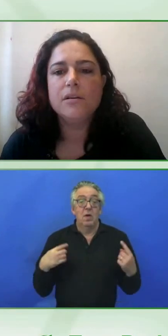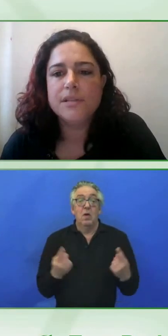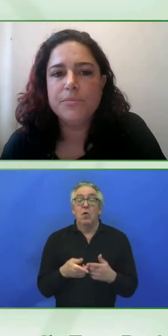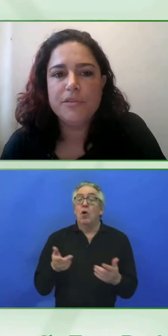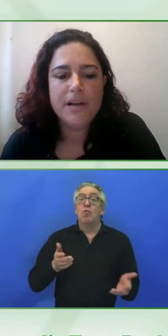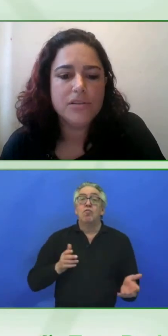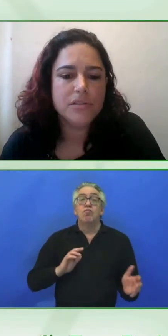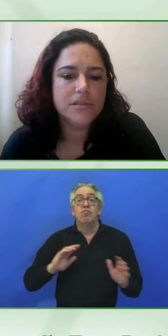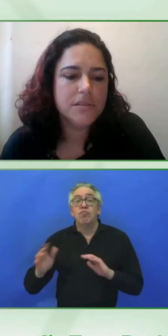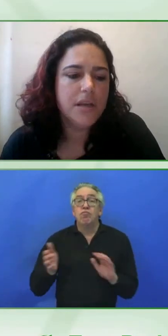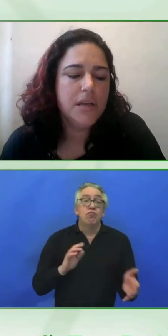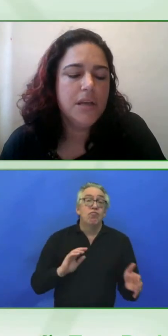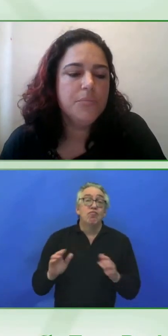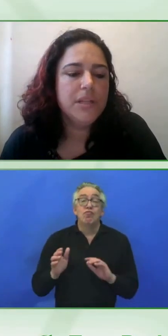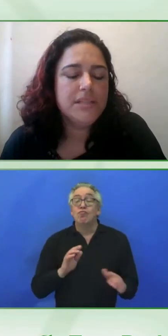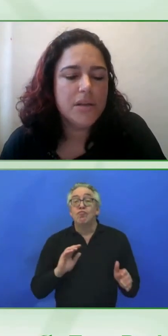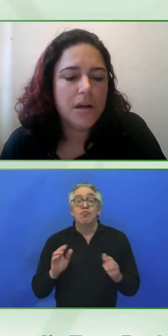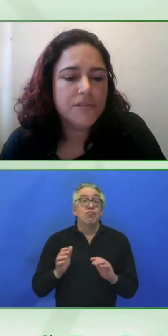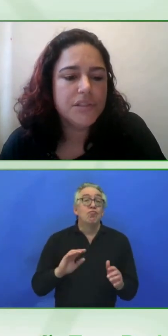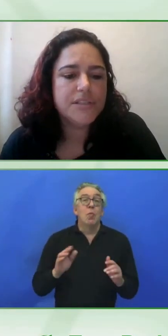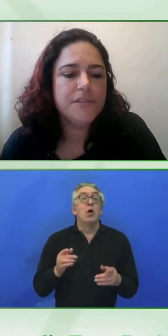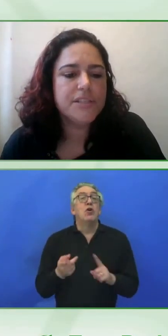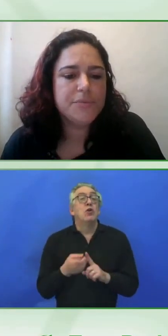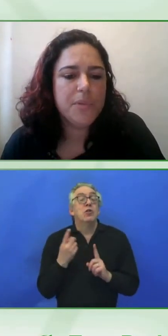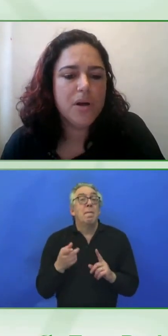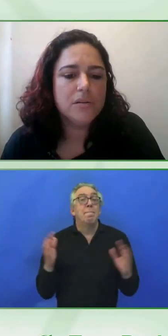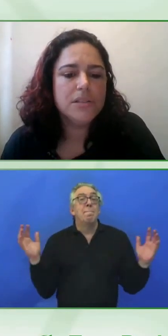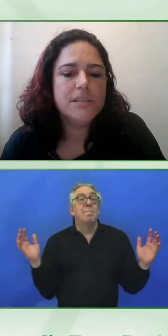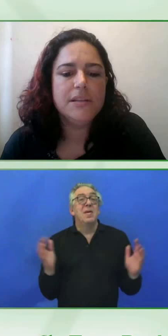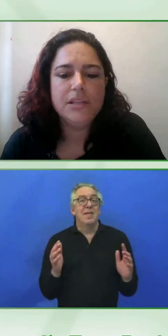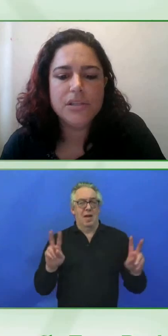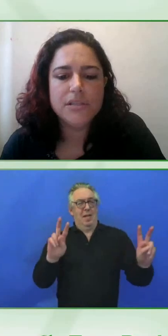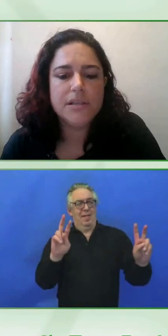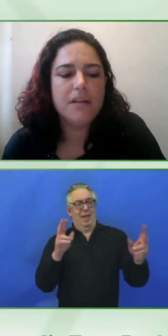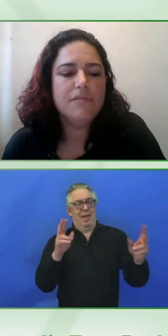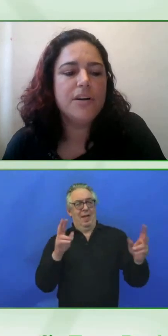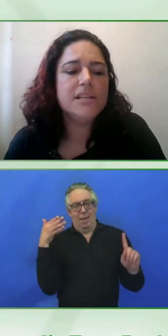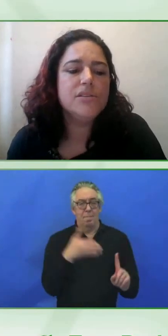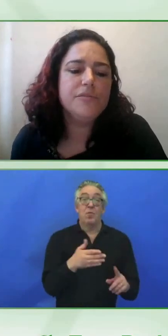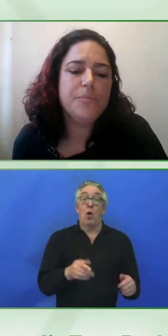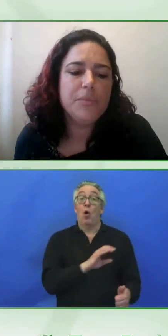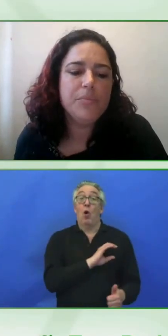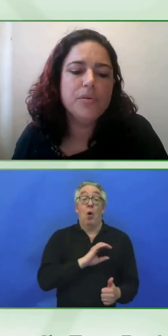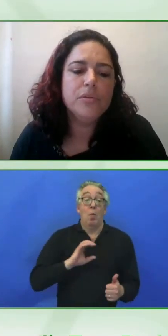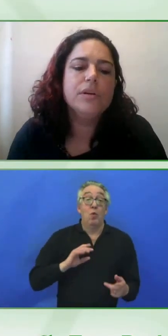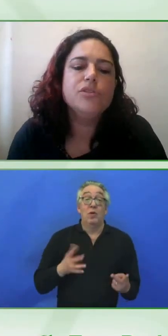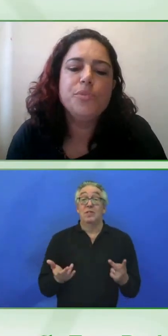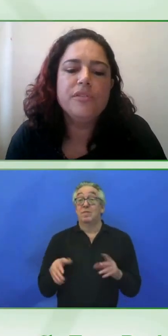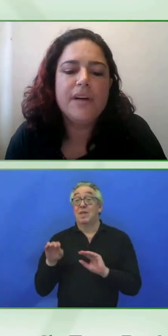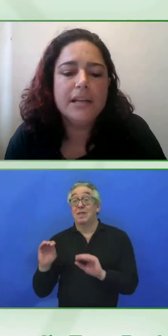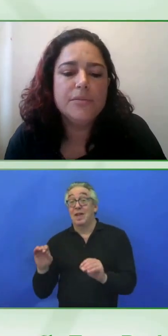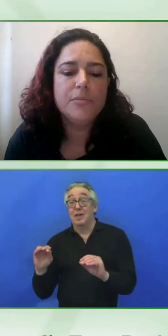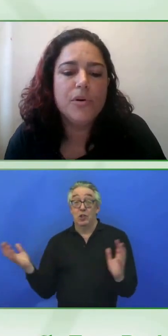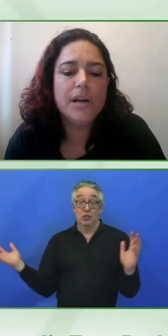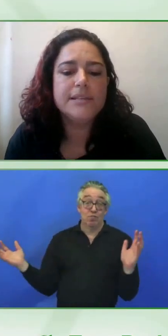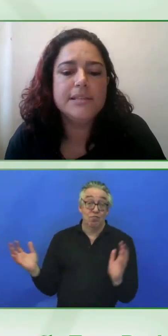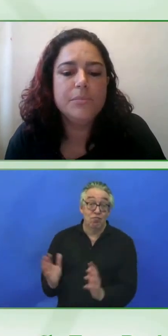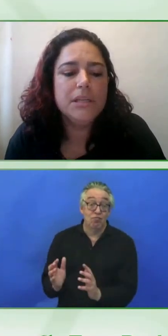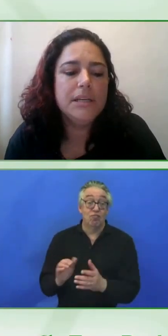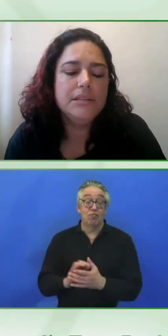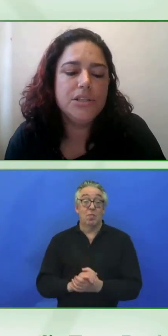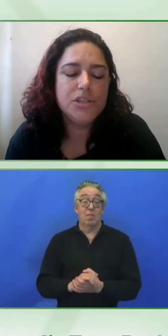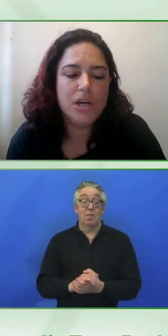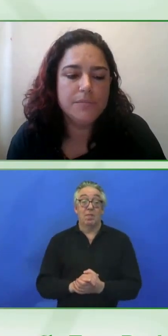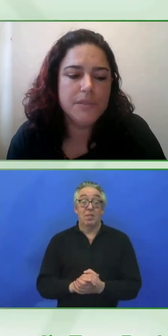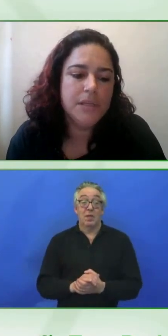signs of some professions. Police officers, first responders, teachers, a variety of people looking to provide more accessibility